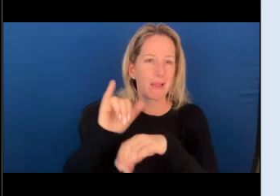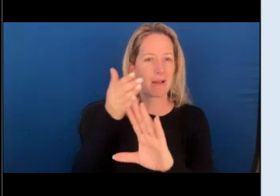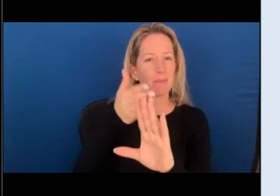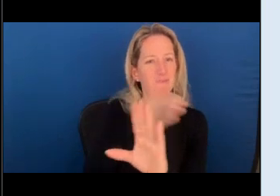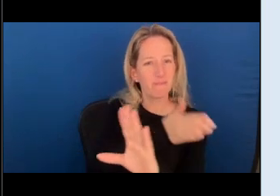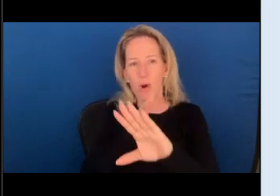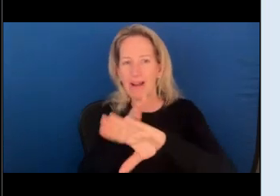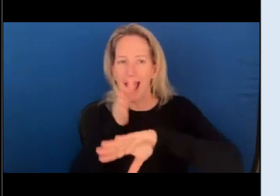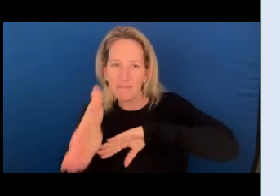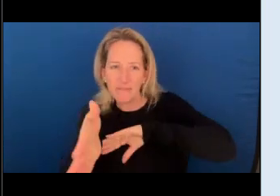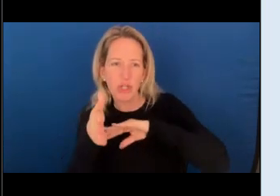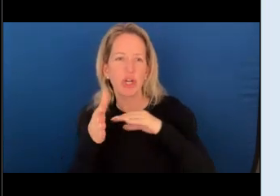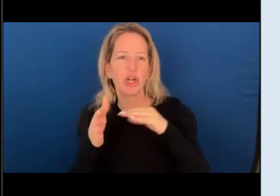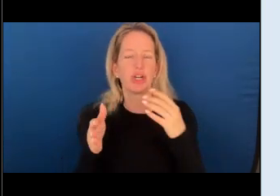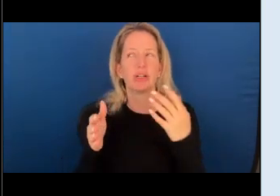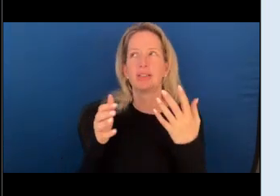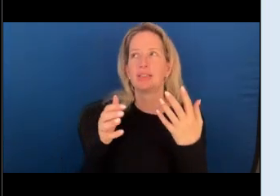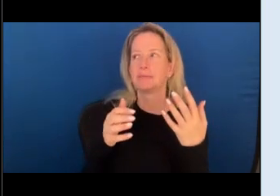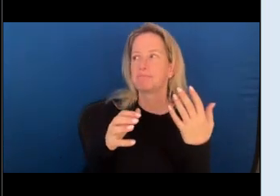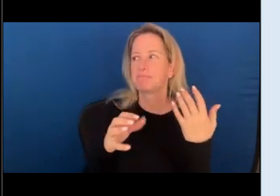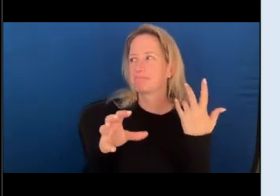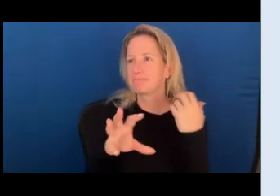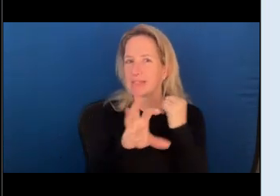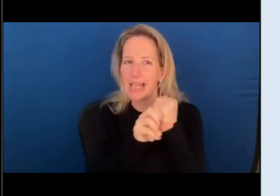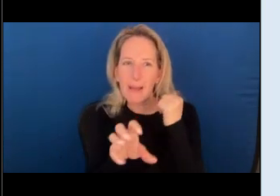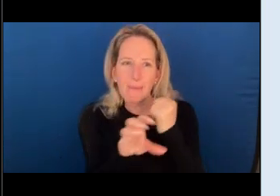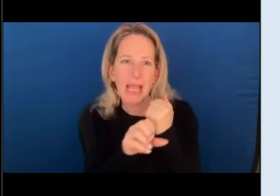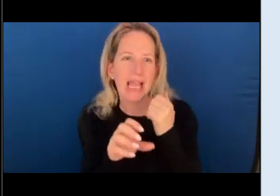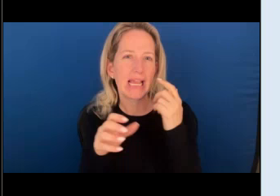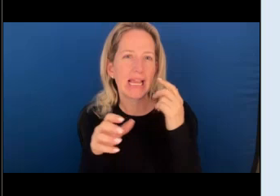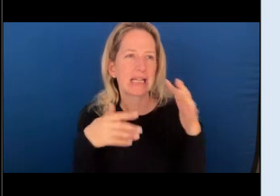and then after the campaign, you're tracking.